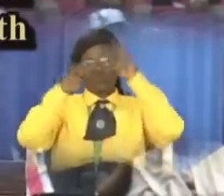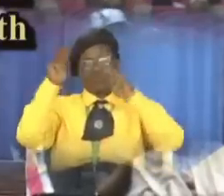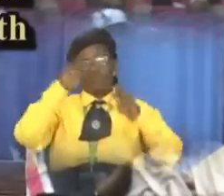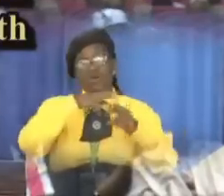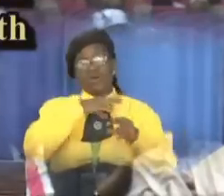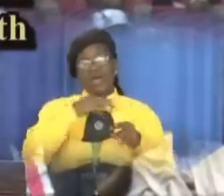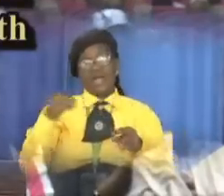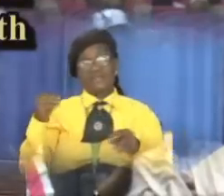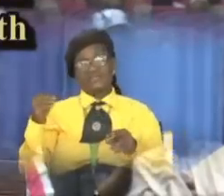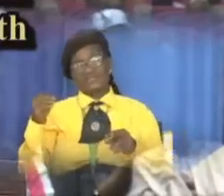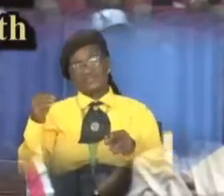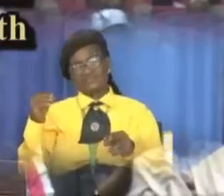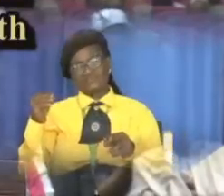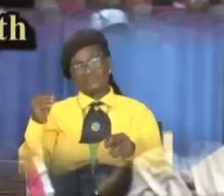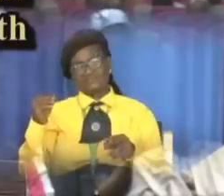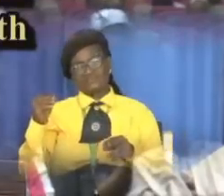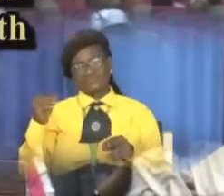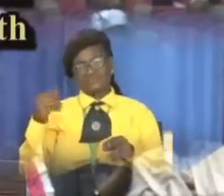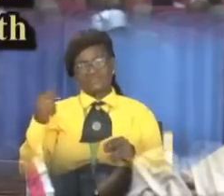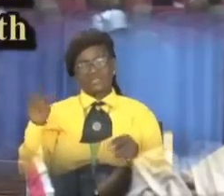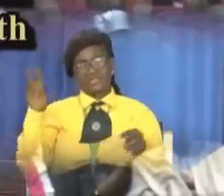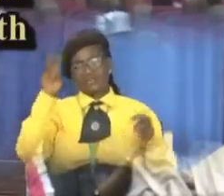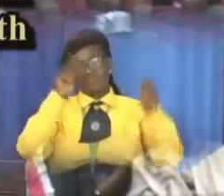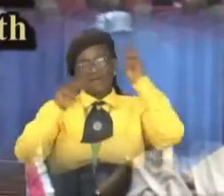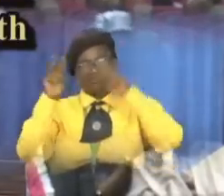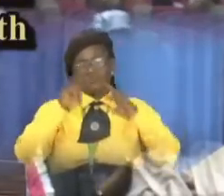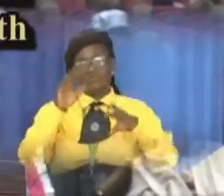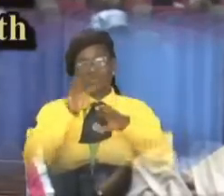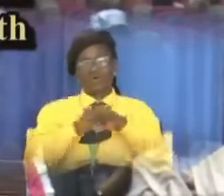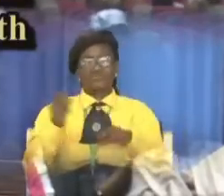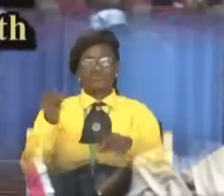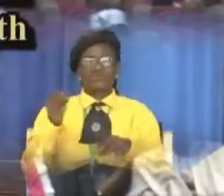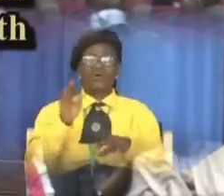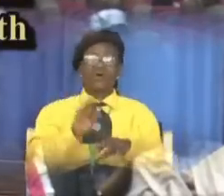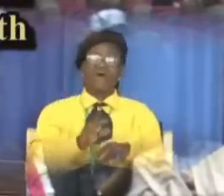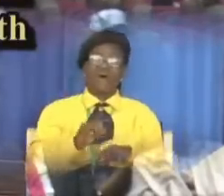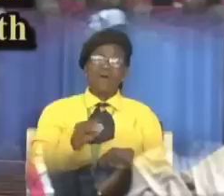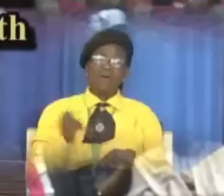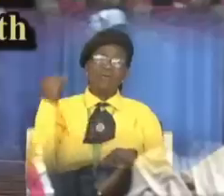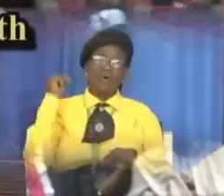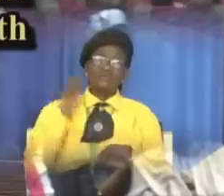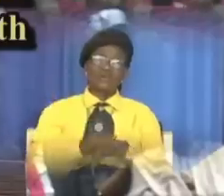And when the battle was on, he became faint.